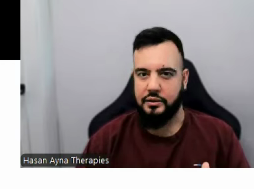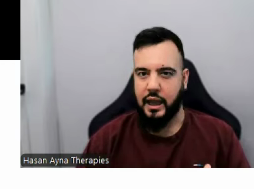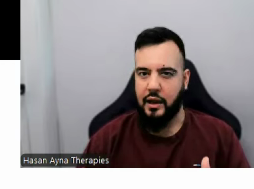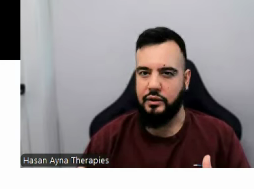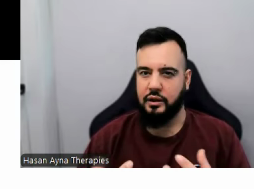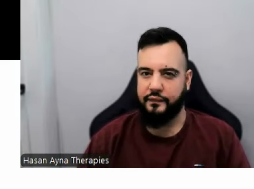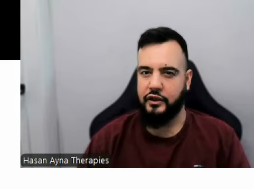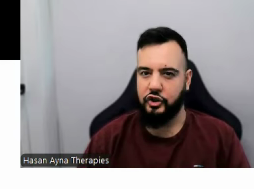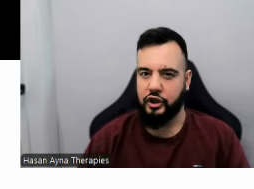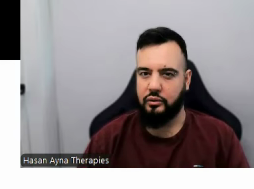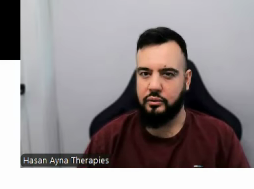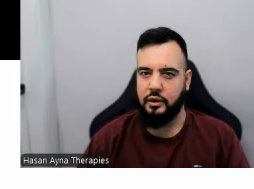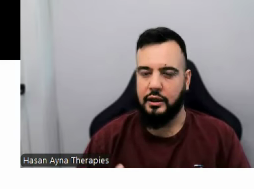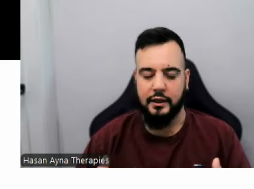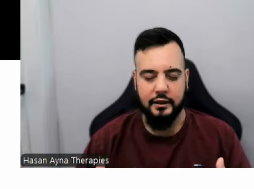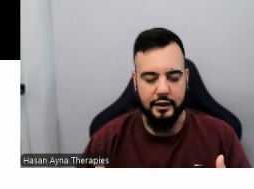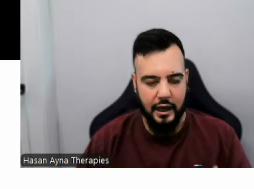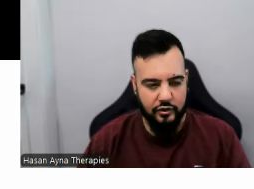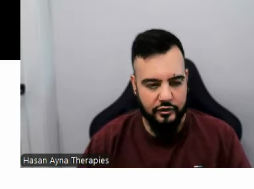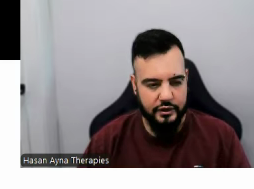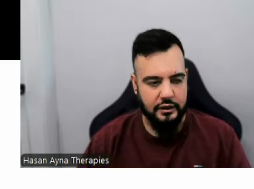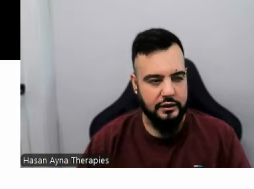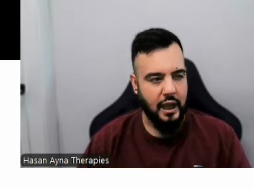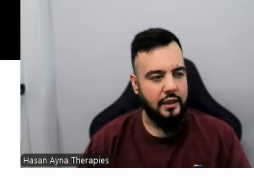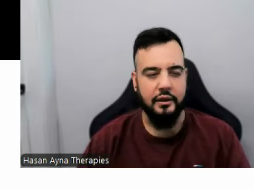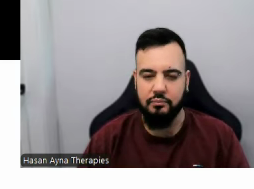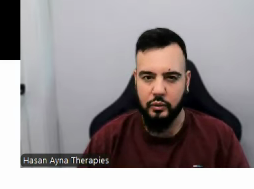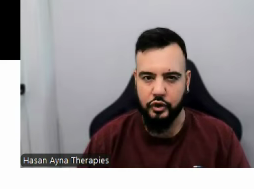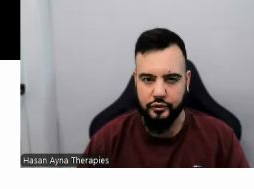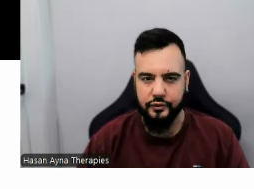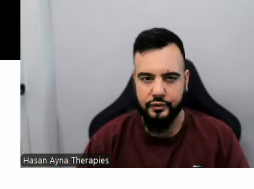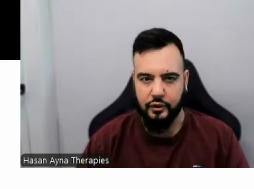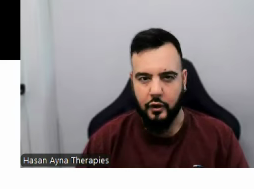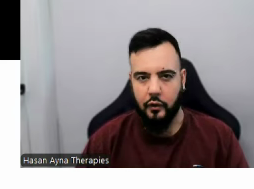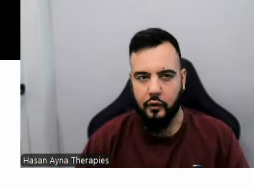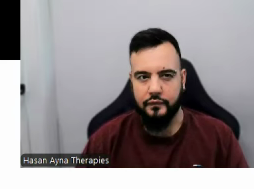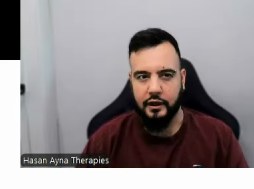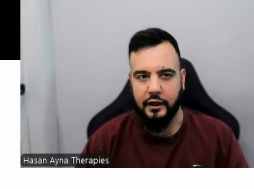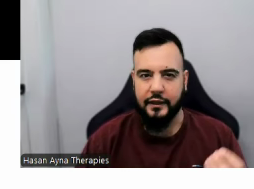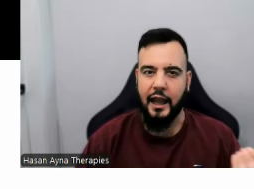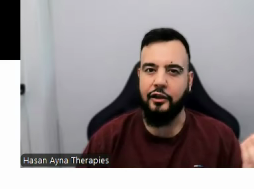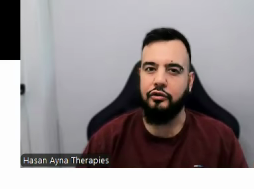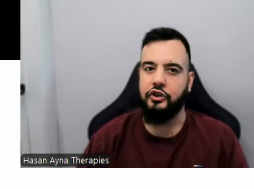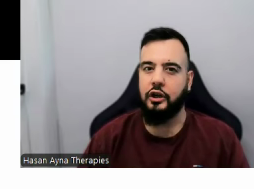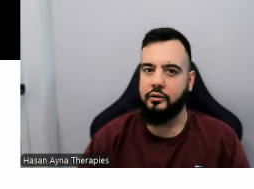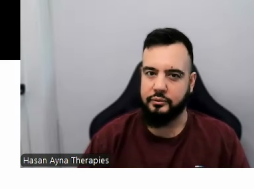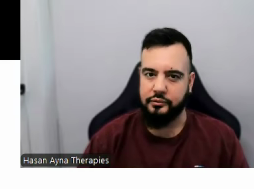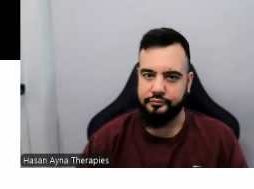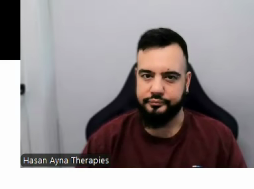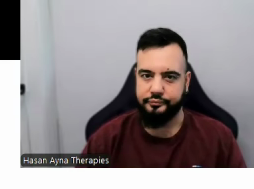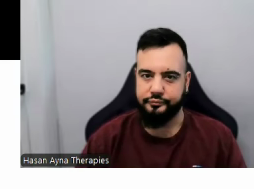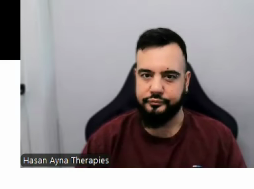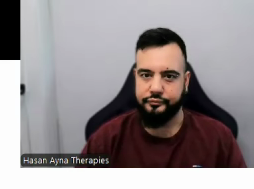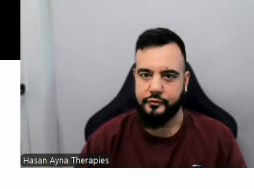face does, how does our face show the characteristics and the emotions of the angry